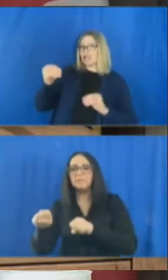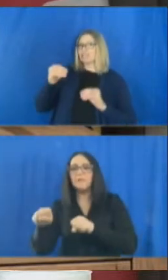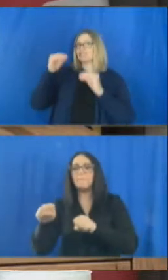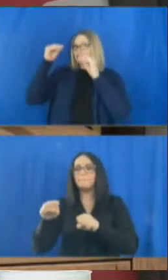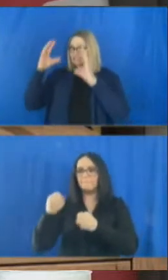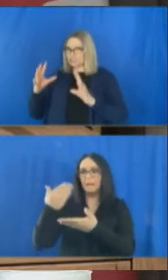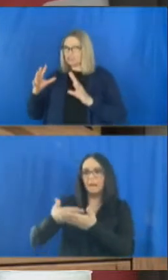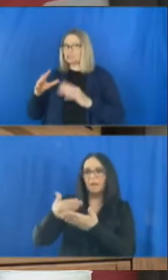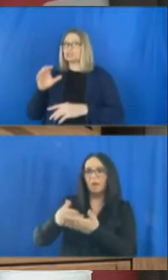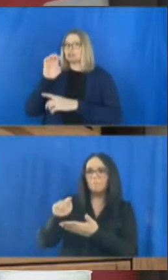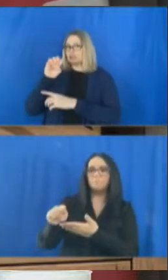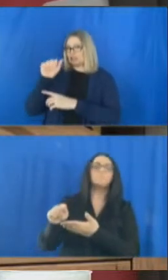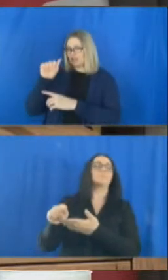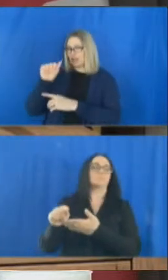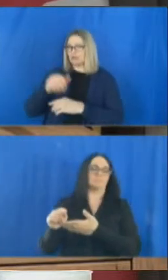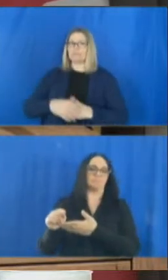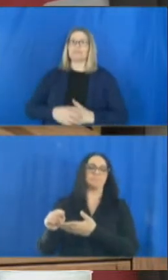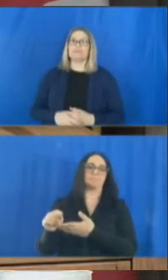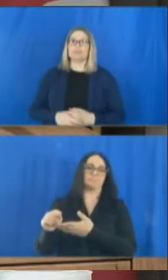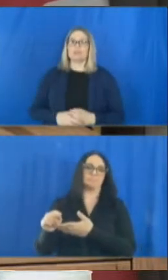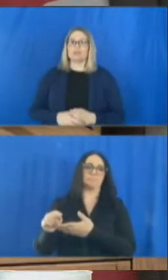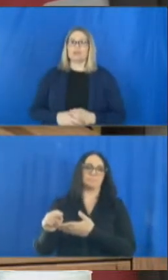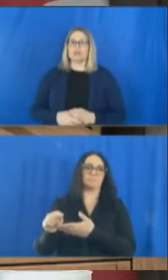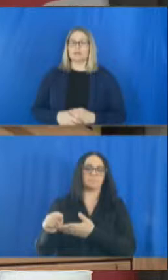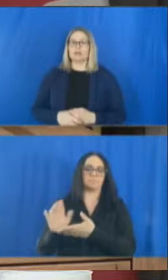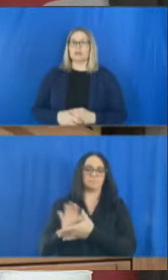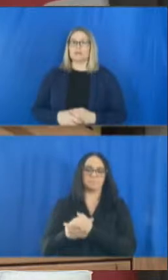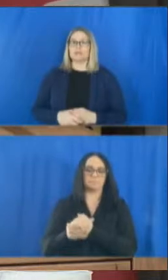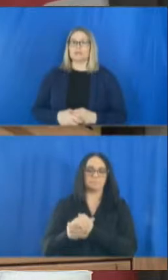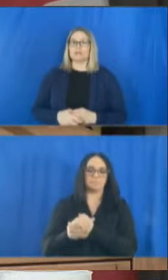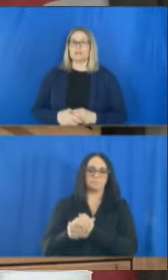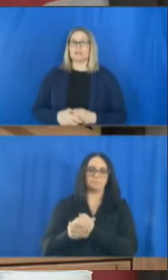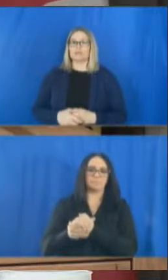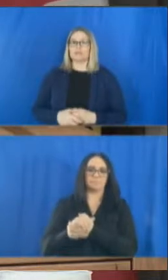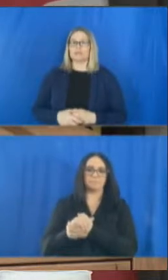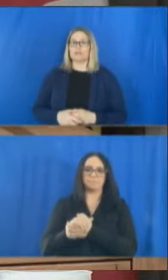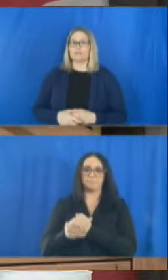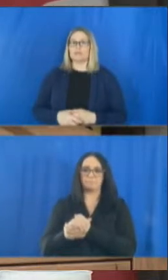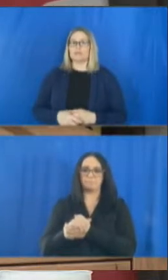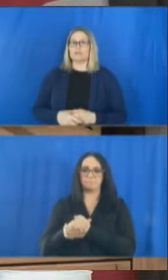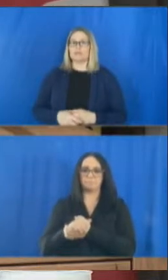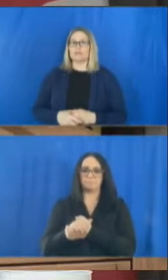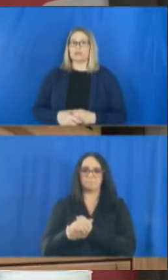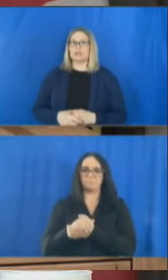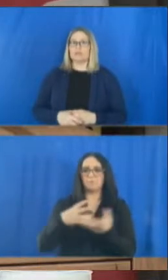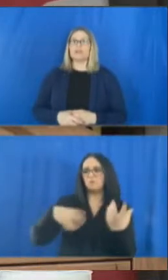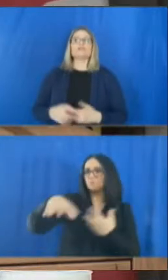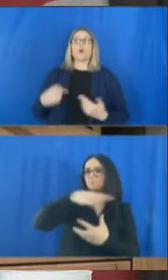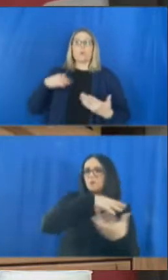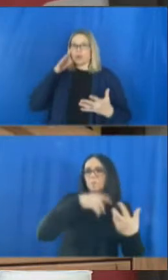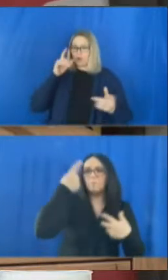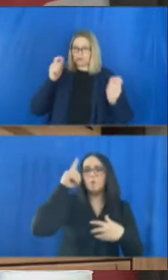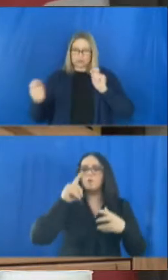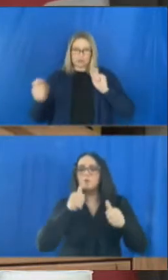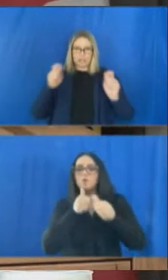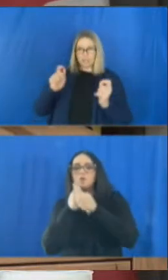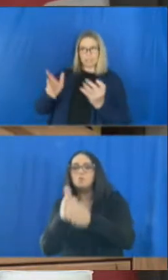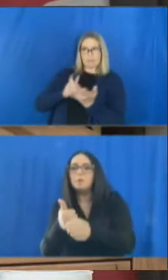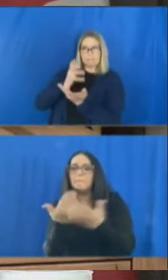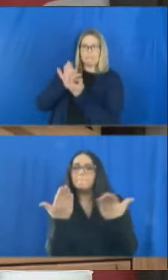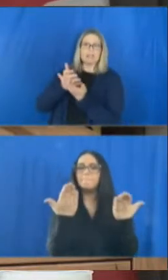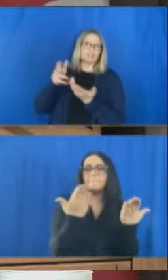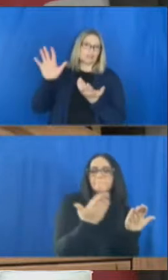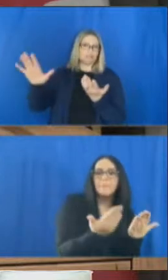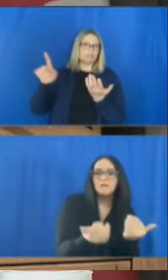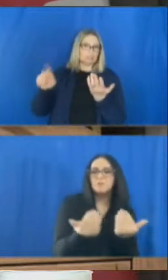en salle de classe. Earlier this week, Minister Carty went through some of the changes that have been implemented. More information